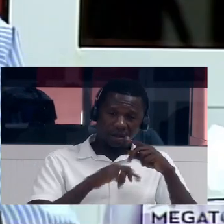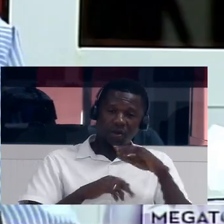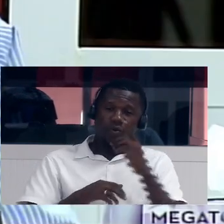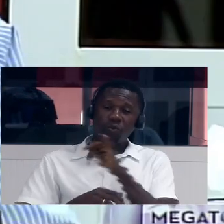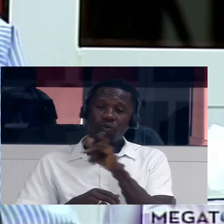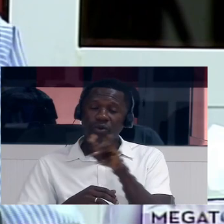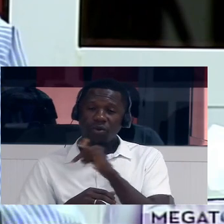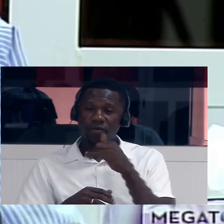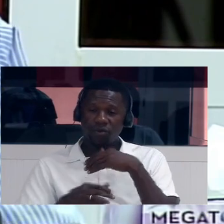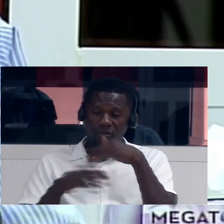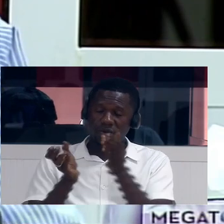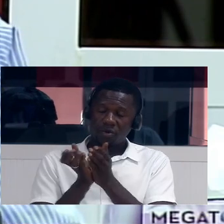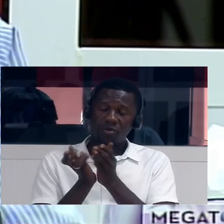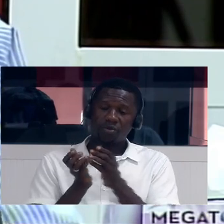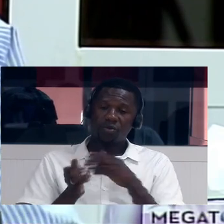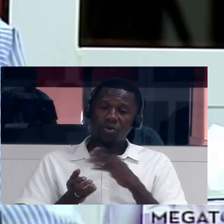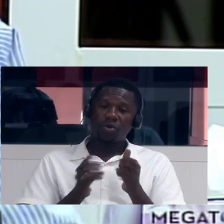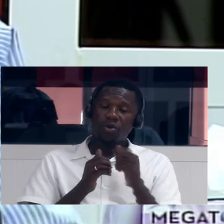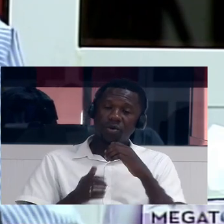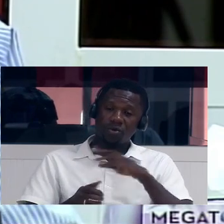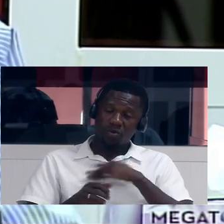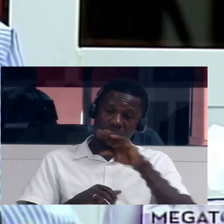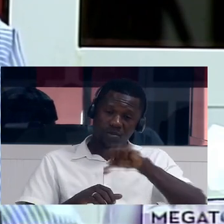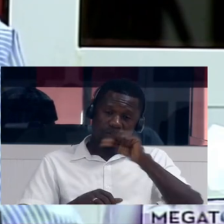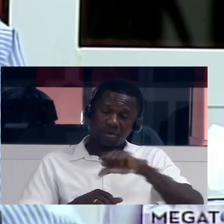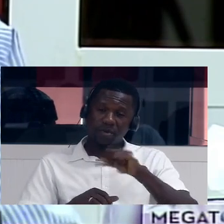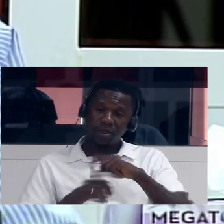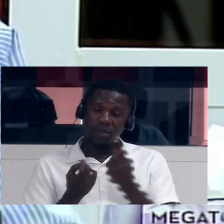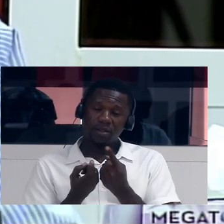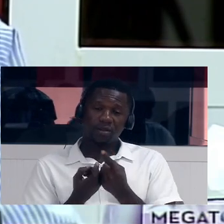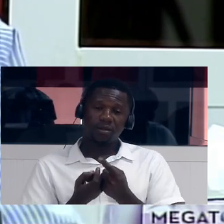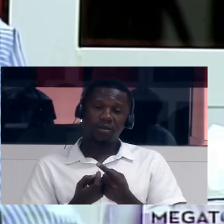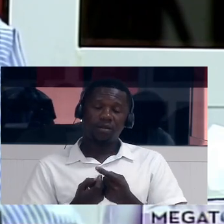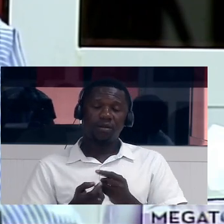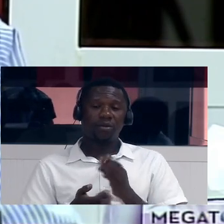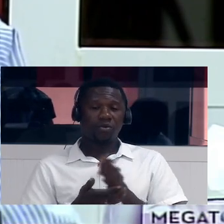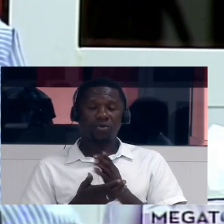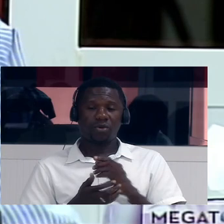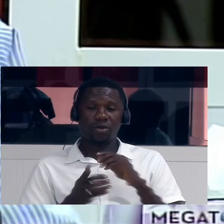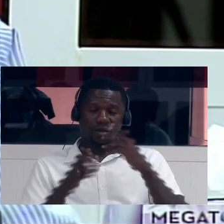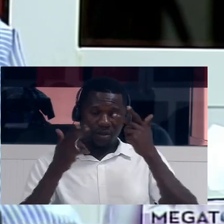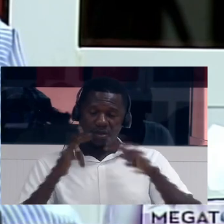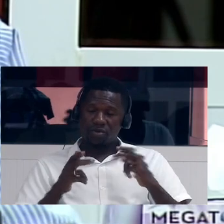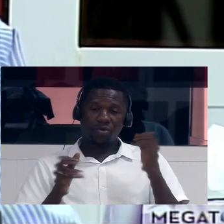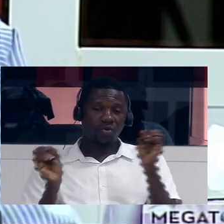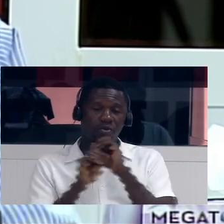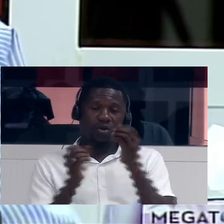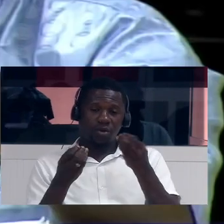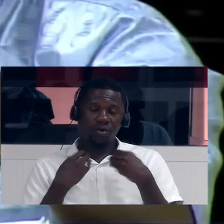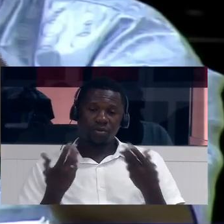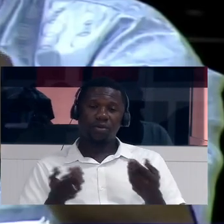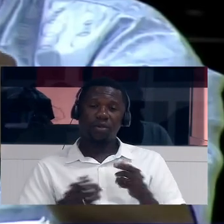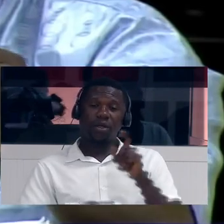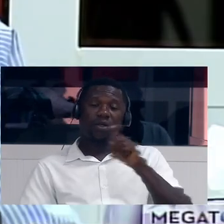offenses? We are going back to the same thing, Counsel. Nobody will tell me. The question is, did you?